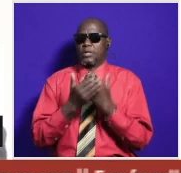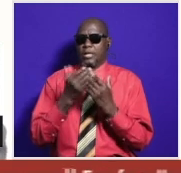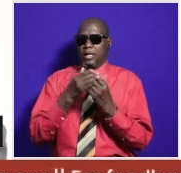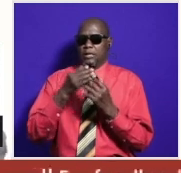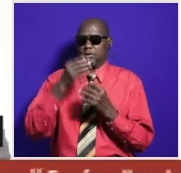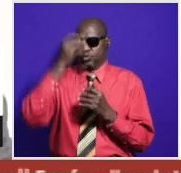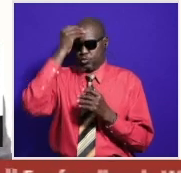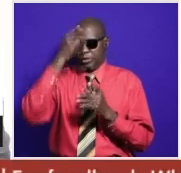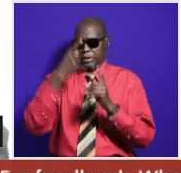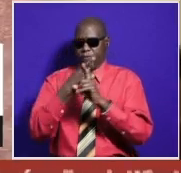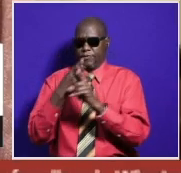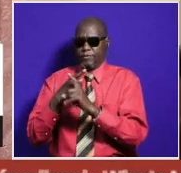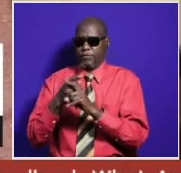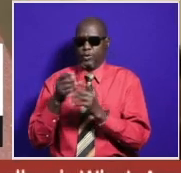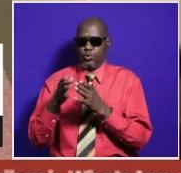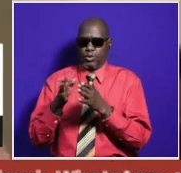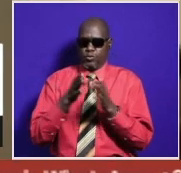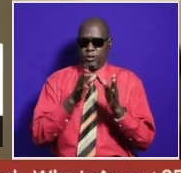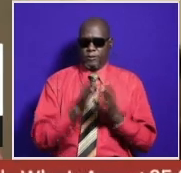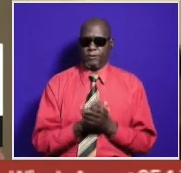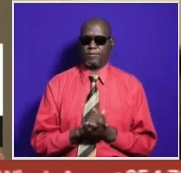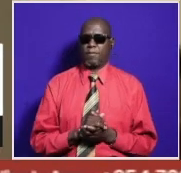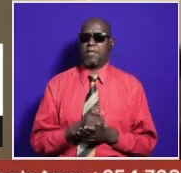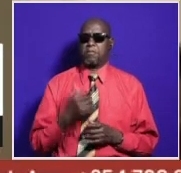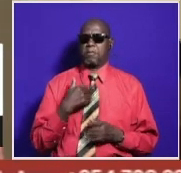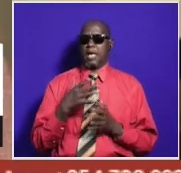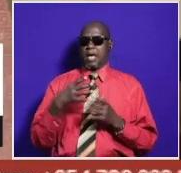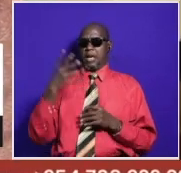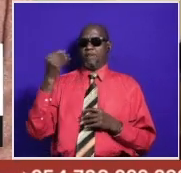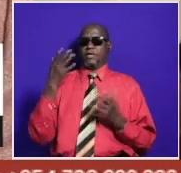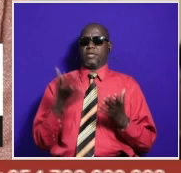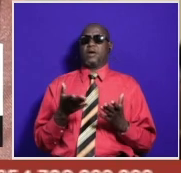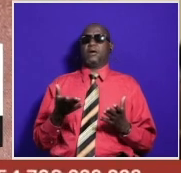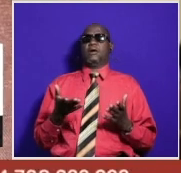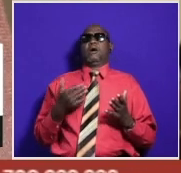different angles. I live here equipped, and I live here